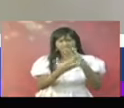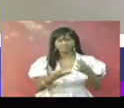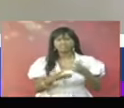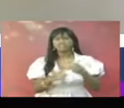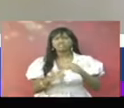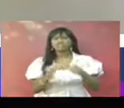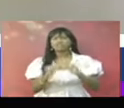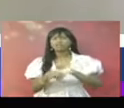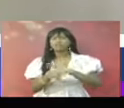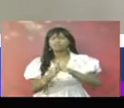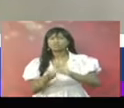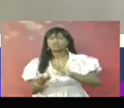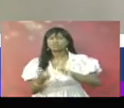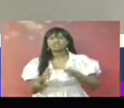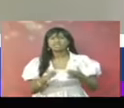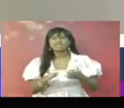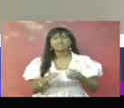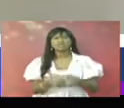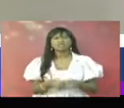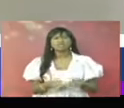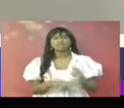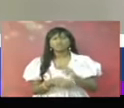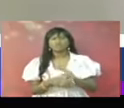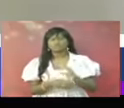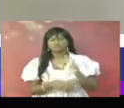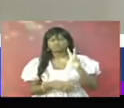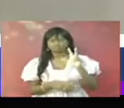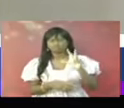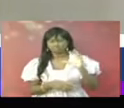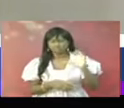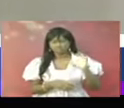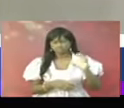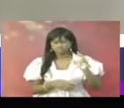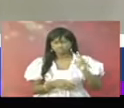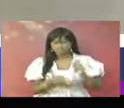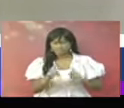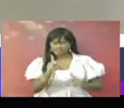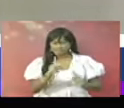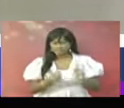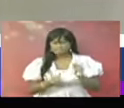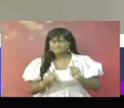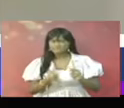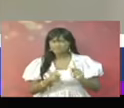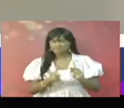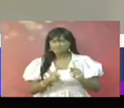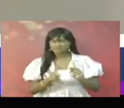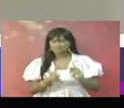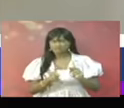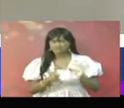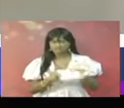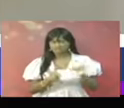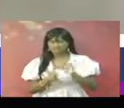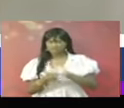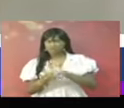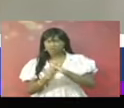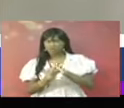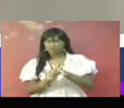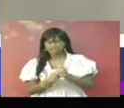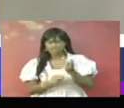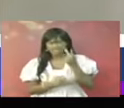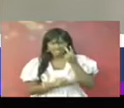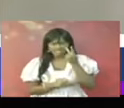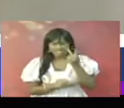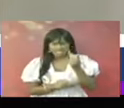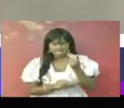deaths using around 300, just over 300 cases of persons who would have succumbed to the virus to see whether or not